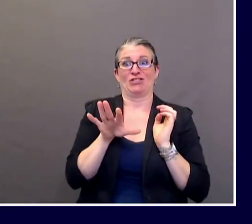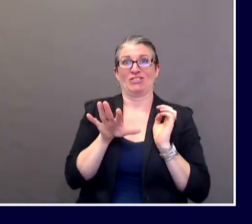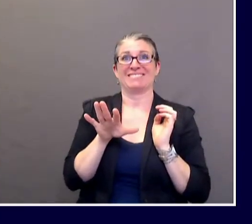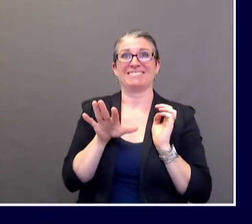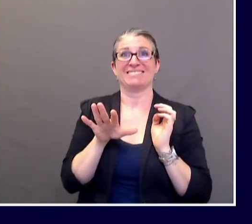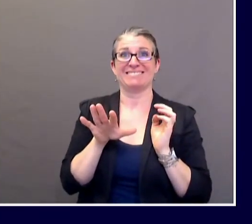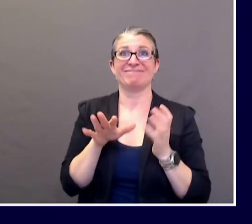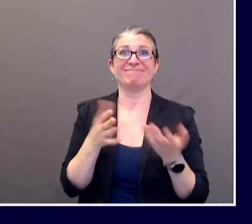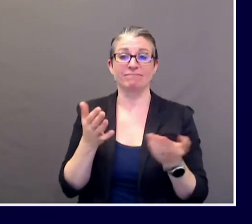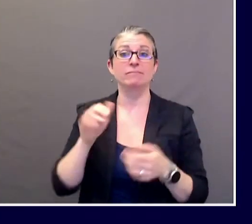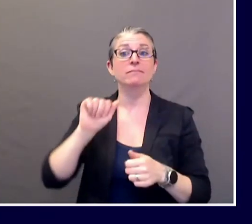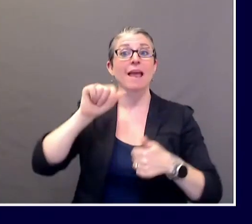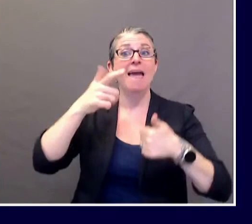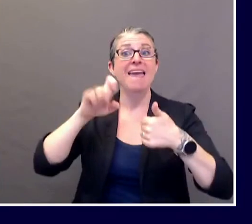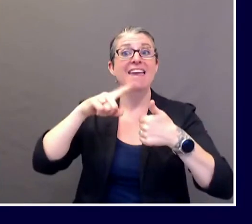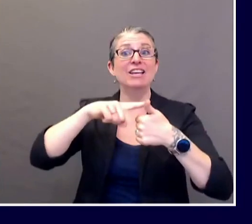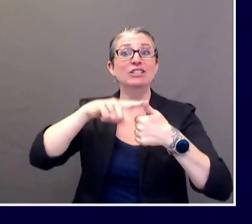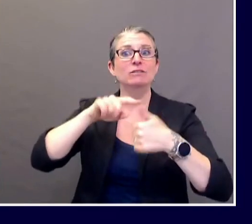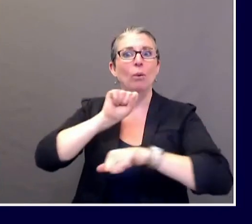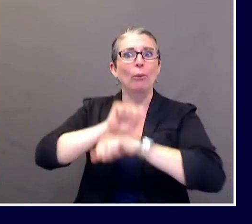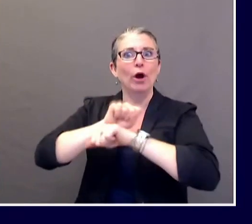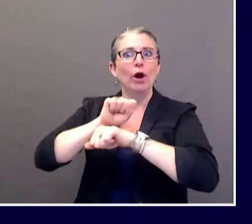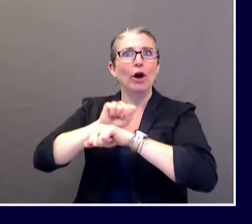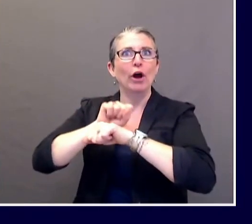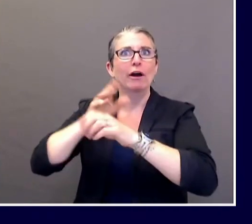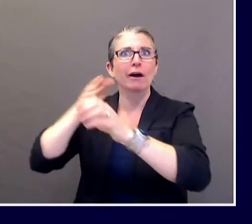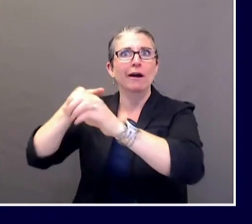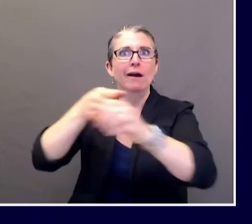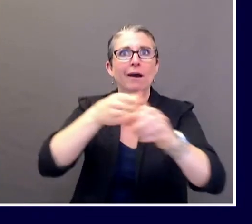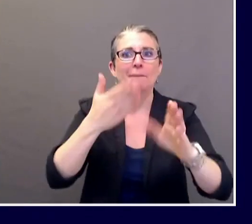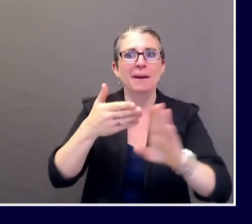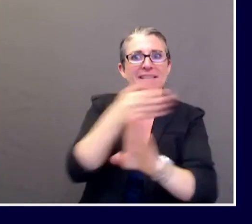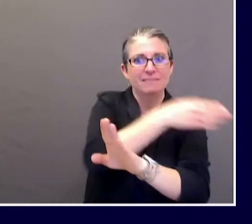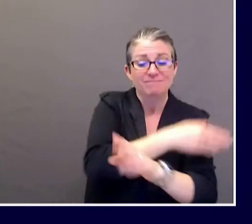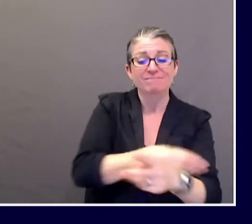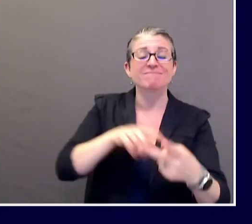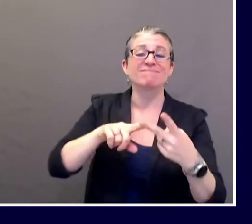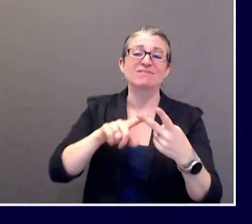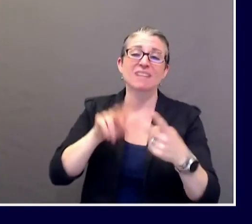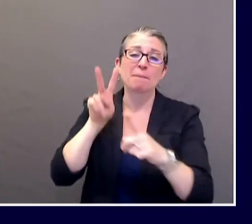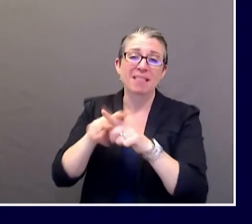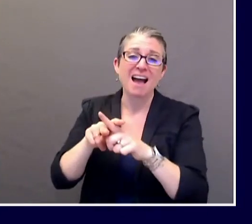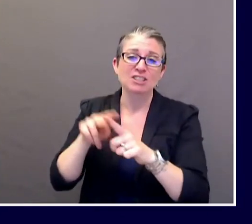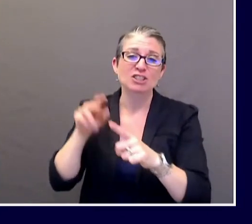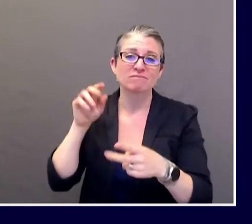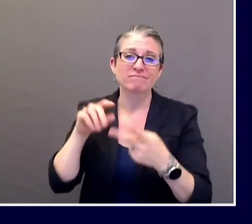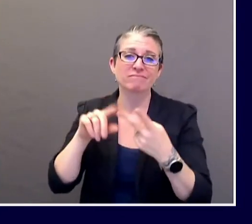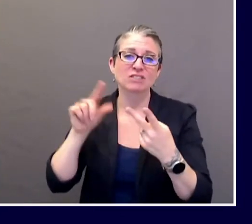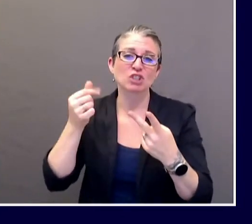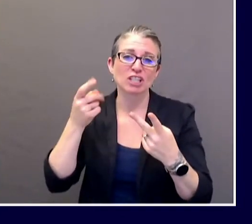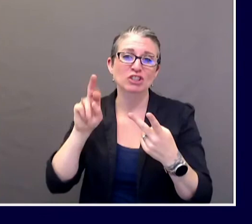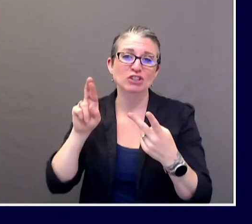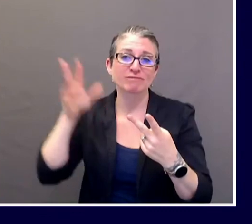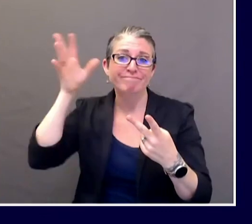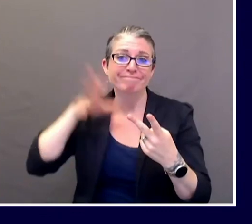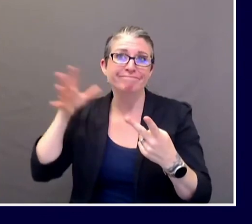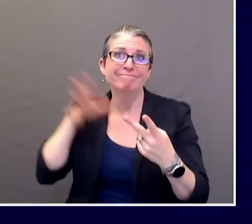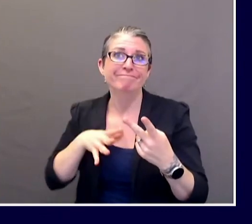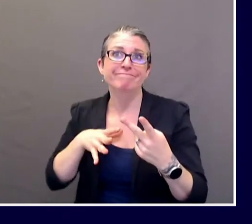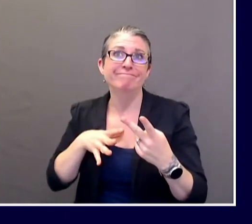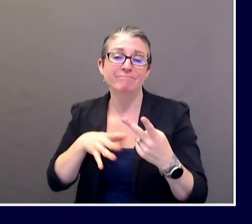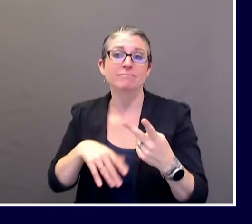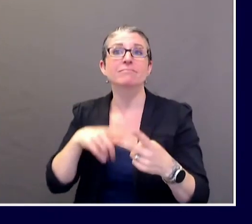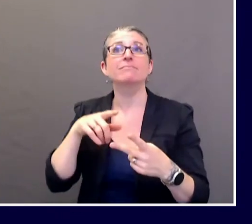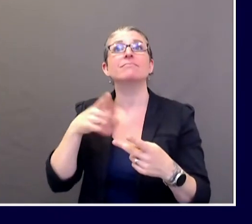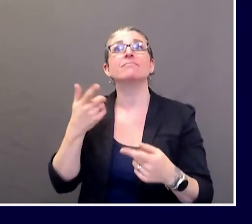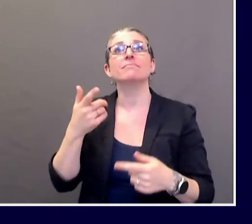age differences, but also some of the gender-based differences. That is to say, women being well represented in